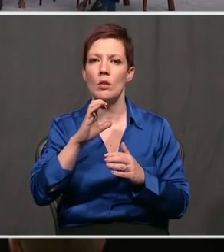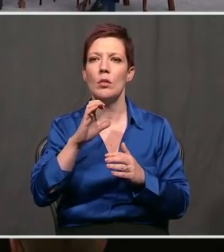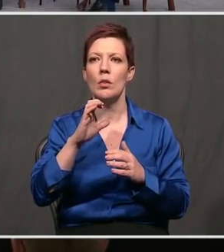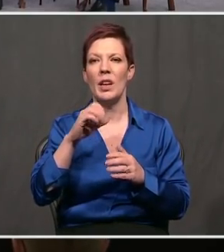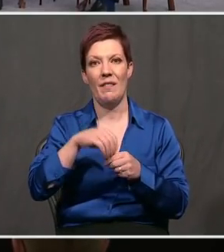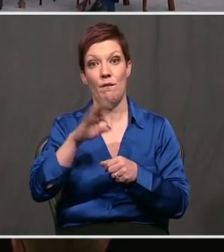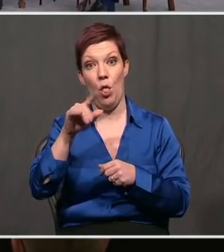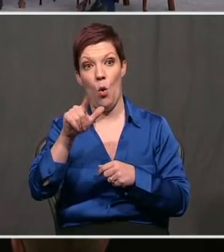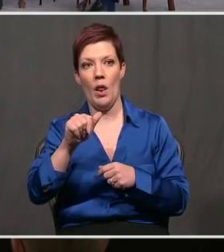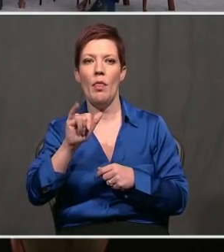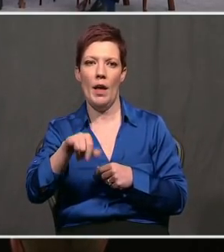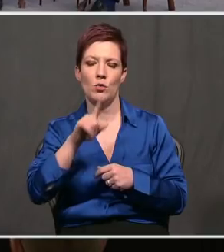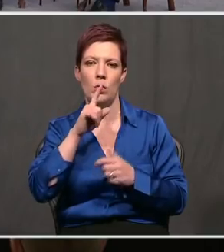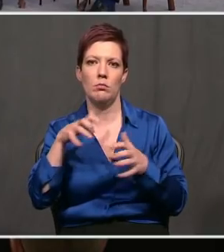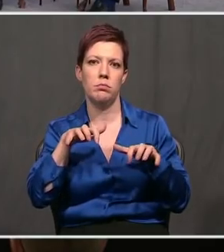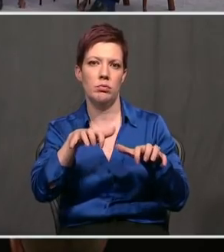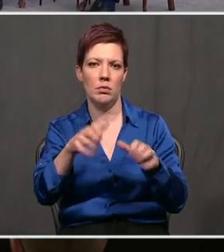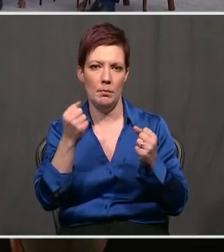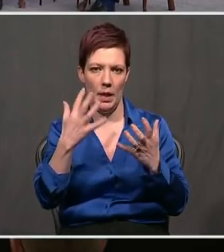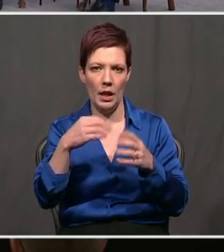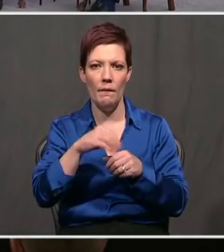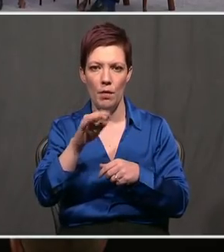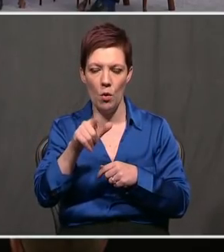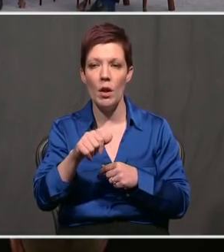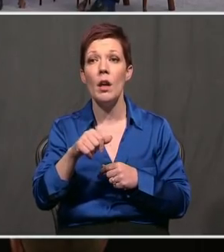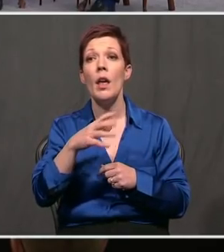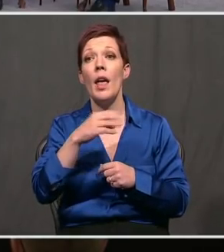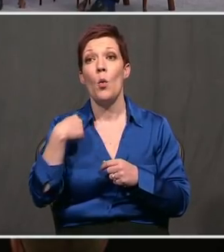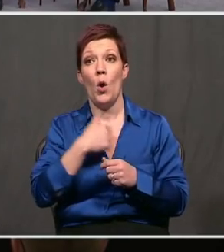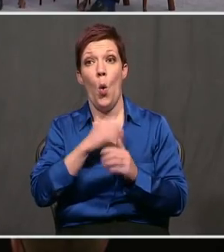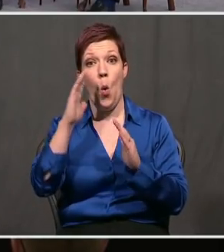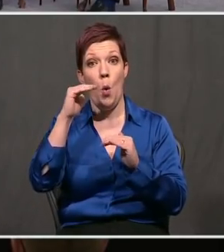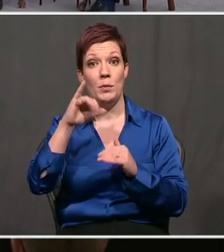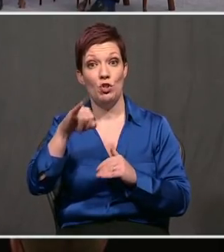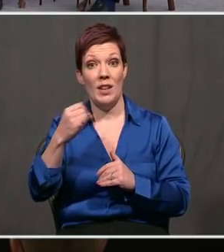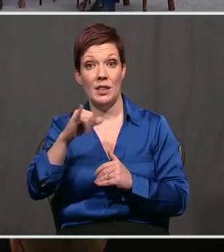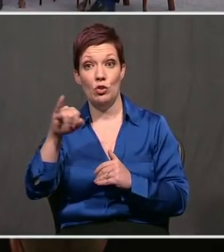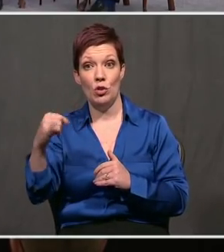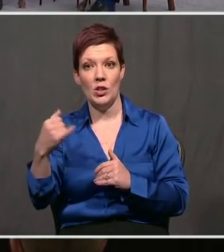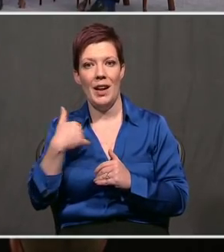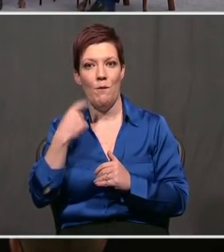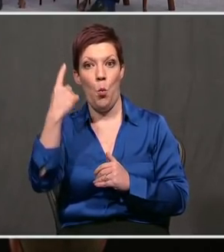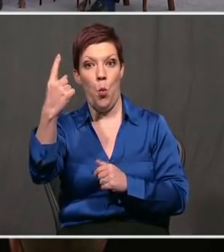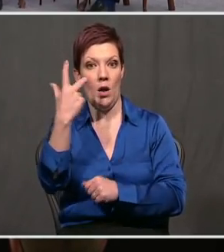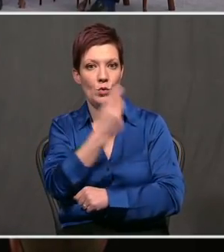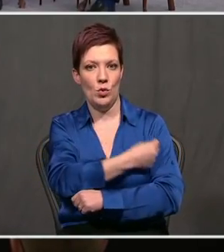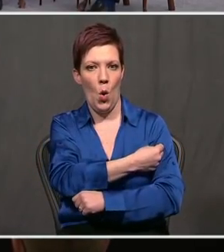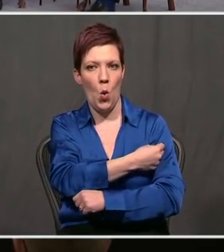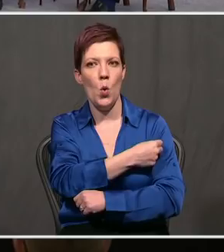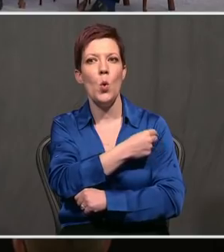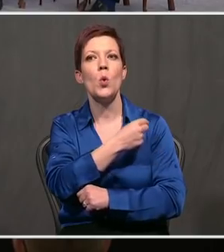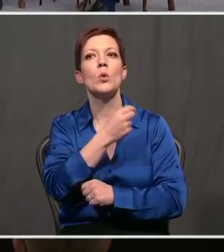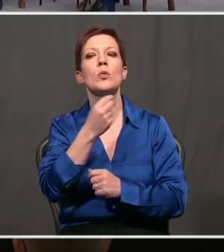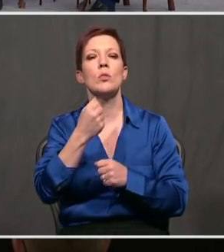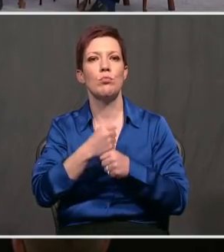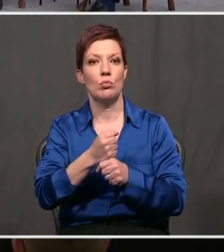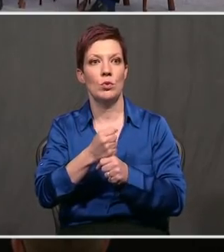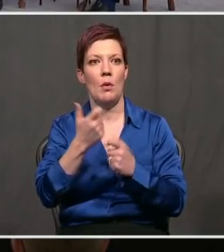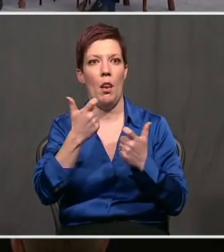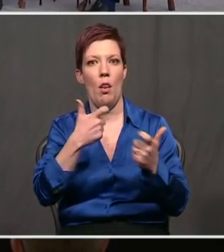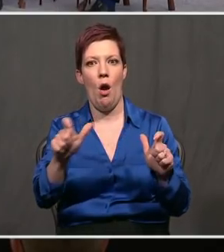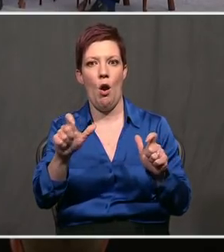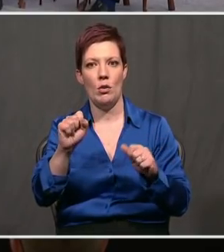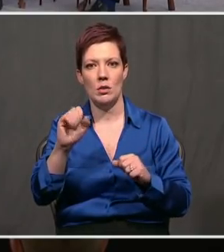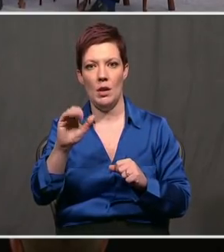the end of January. And then we're hoping the J&J comes online with the one dose. They're producing it at such a scale. Then we get